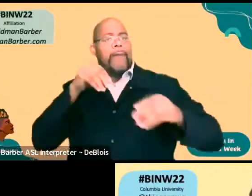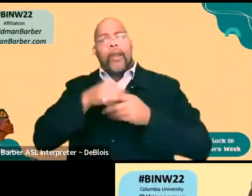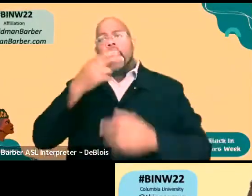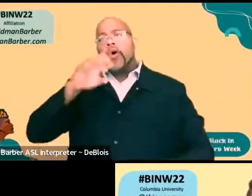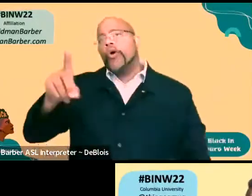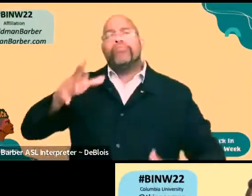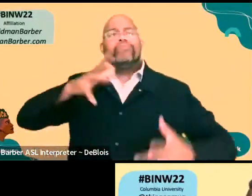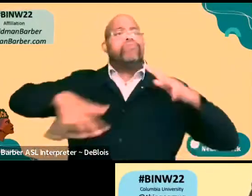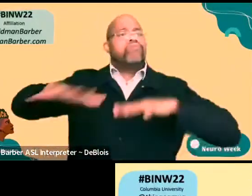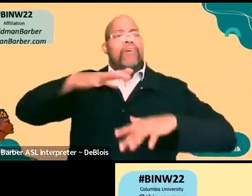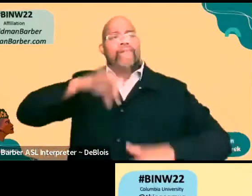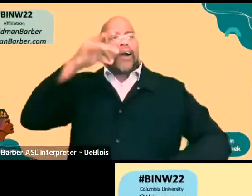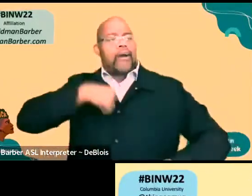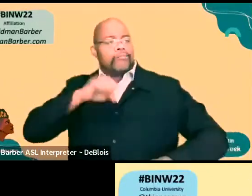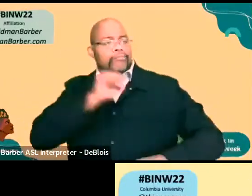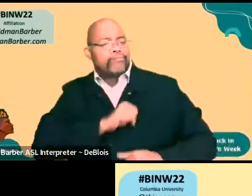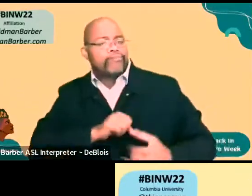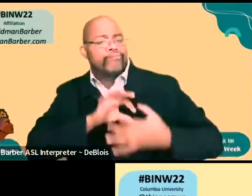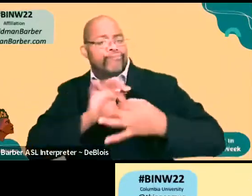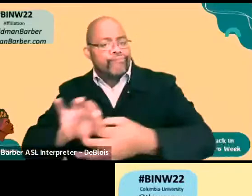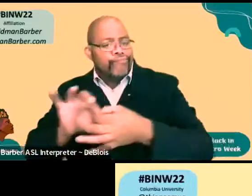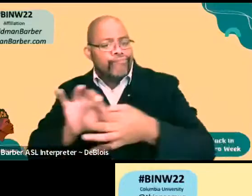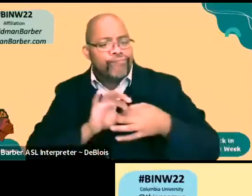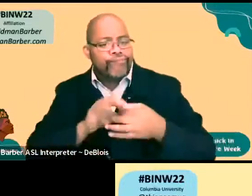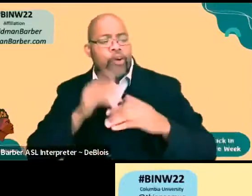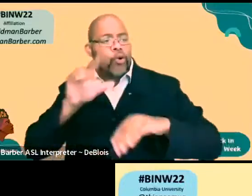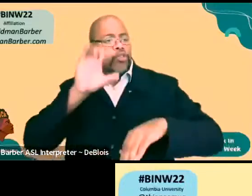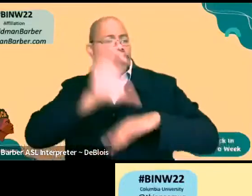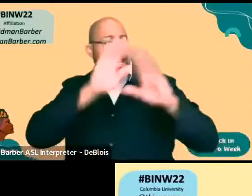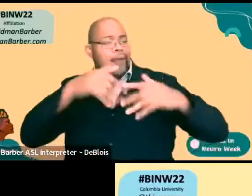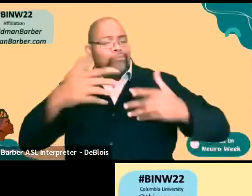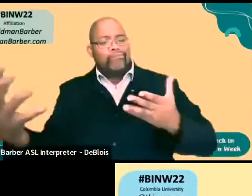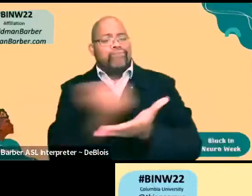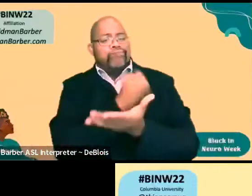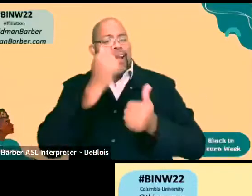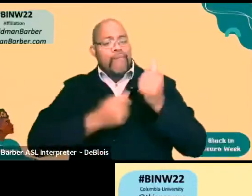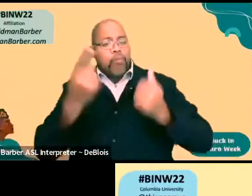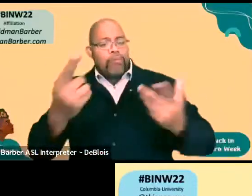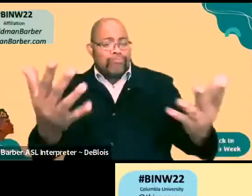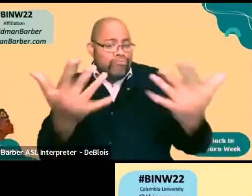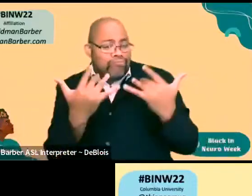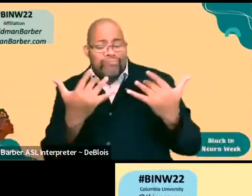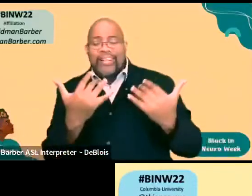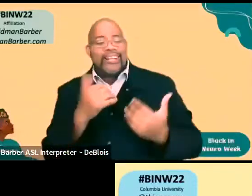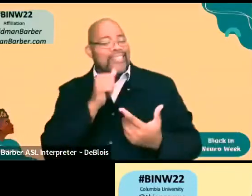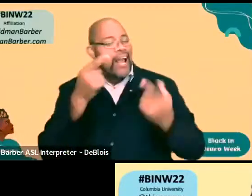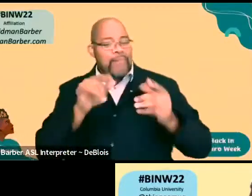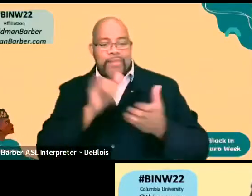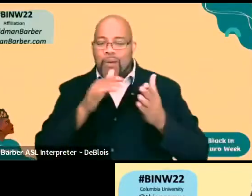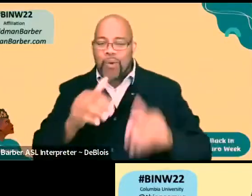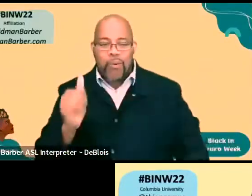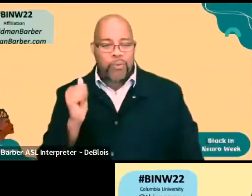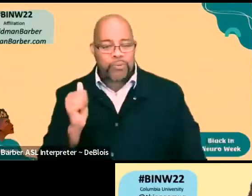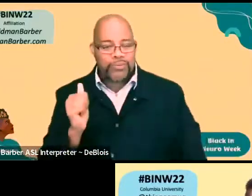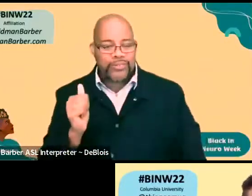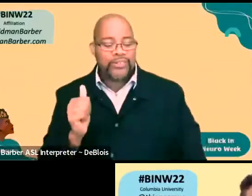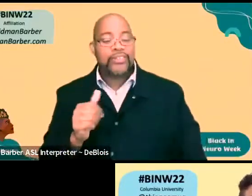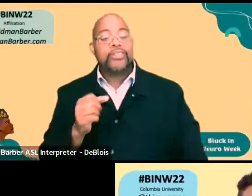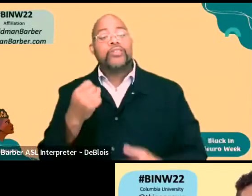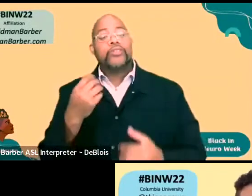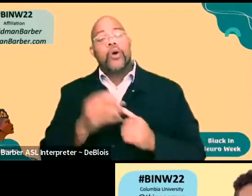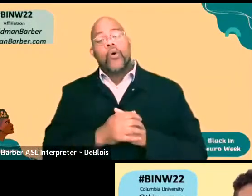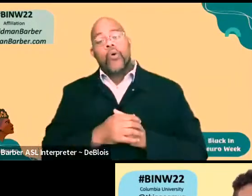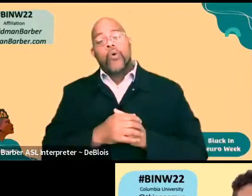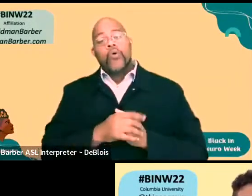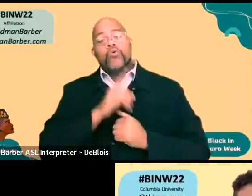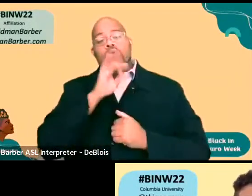and find our homies and, go to the church house and get everybody, right? That's not how it's going to happen. And so